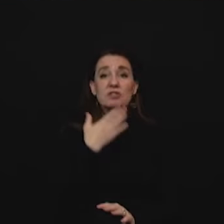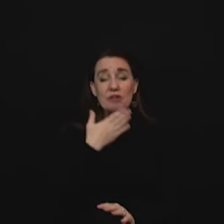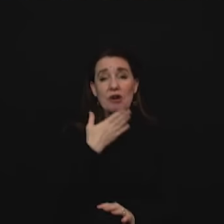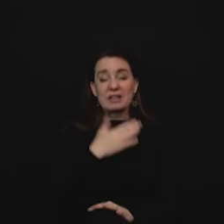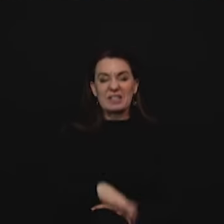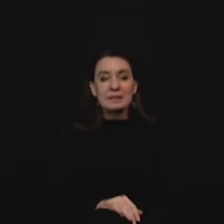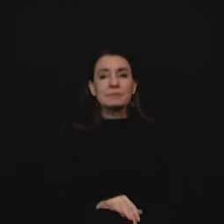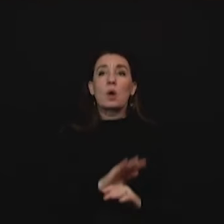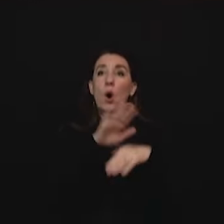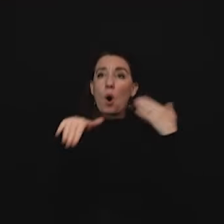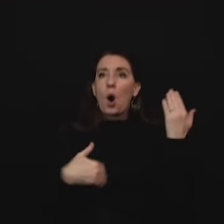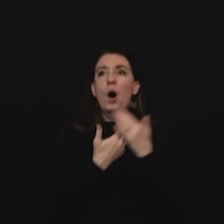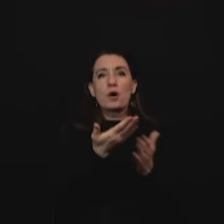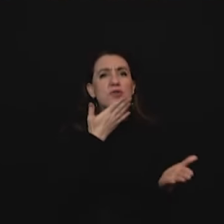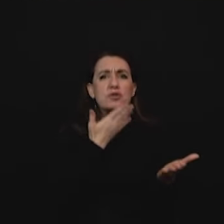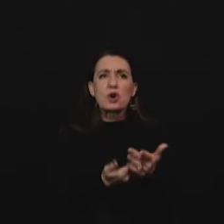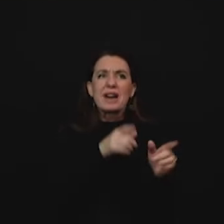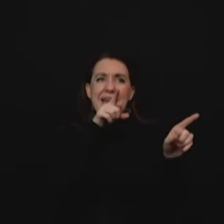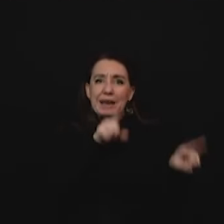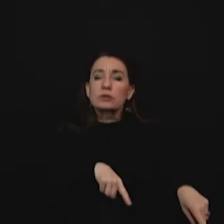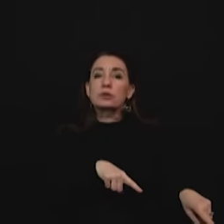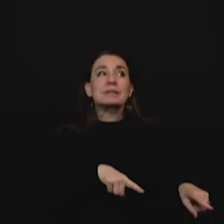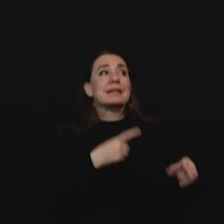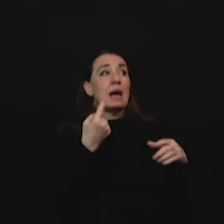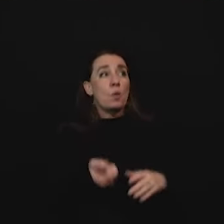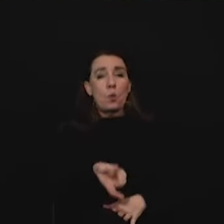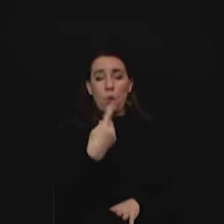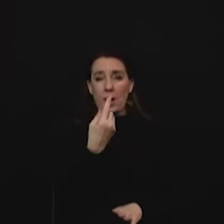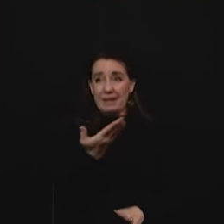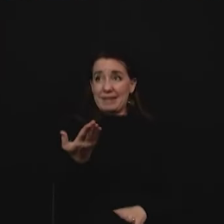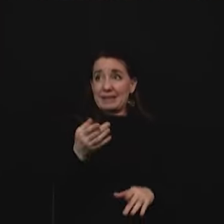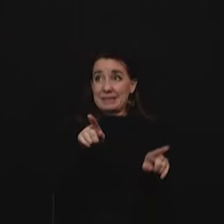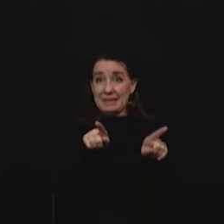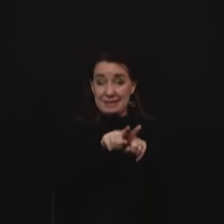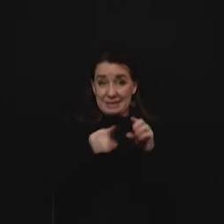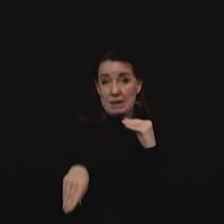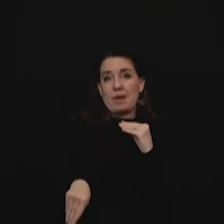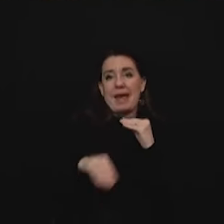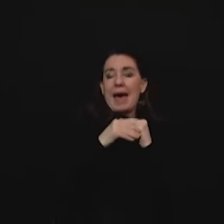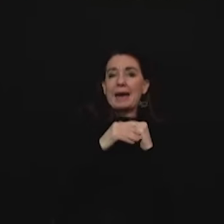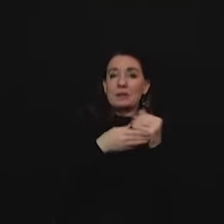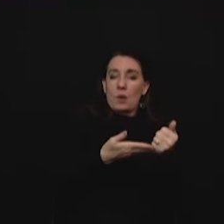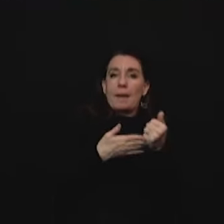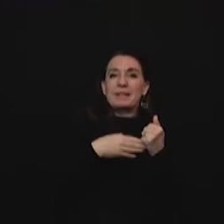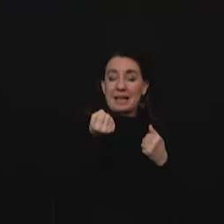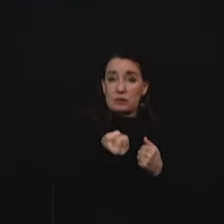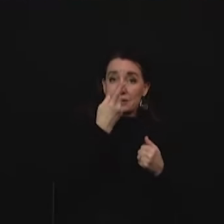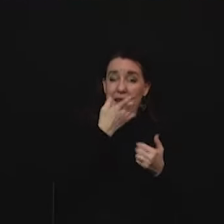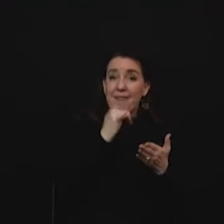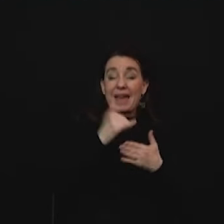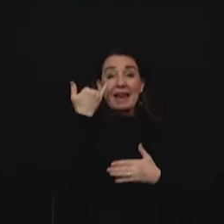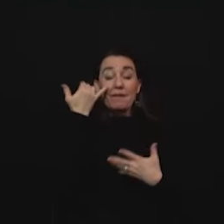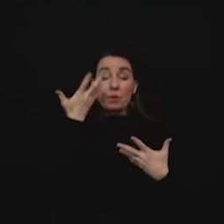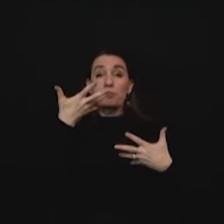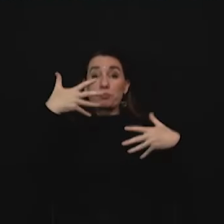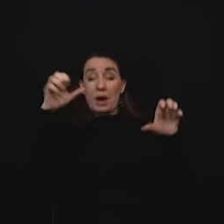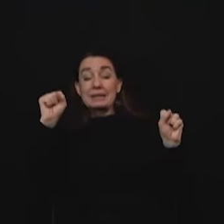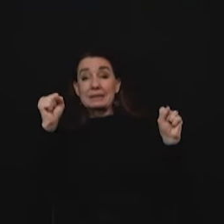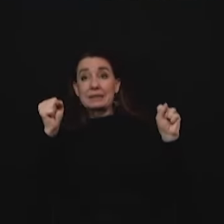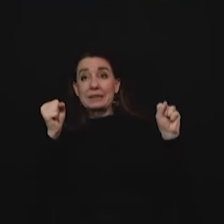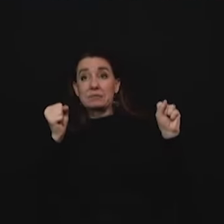good. Those are all great answers. Well, one of the things that, in addition to that, that I want to help us understand is that if the president goes